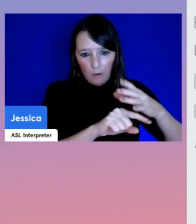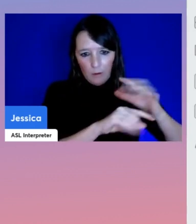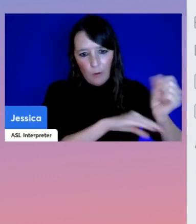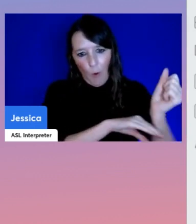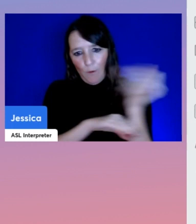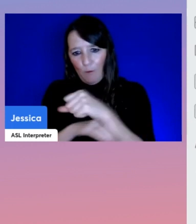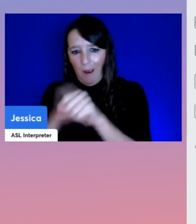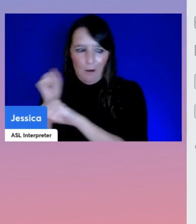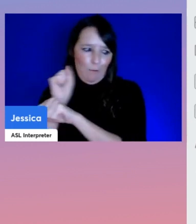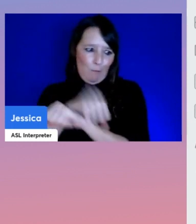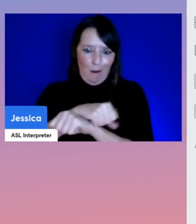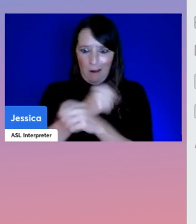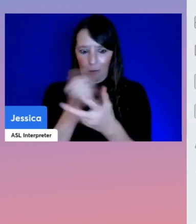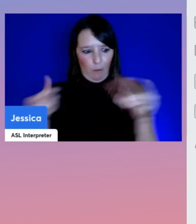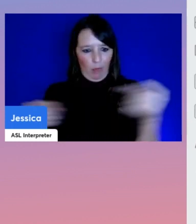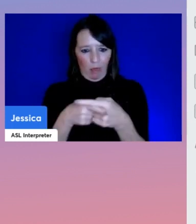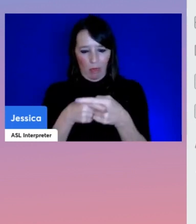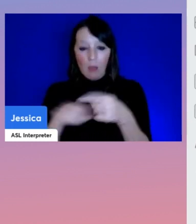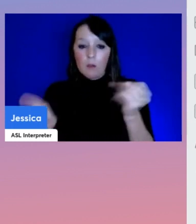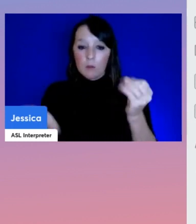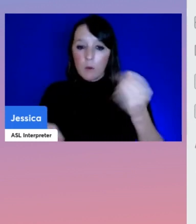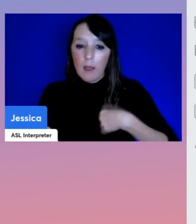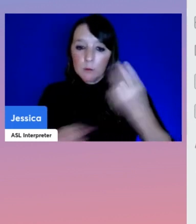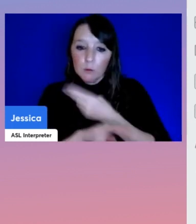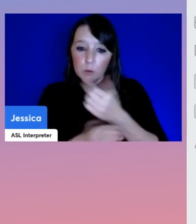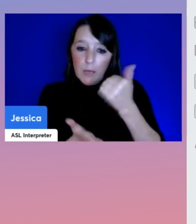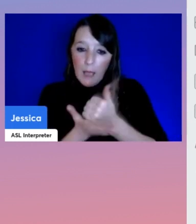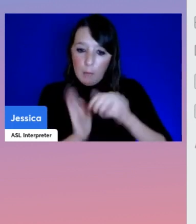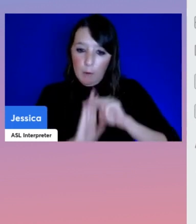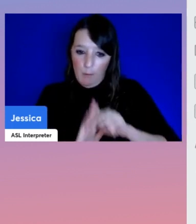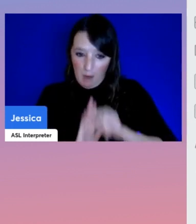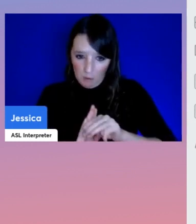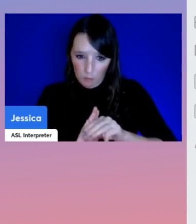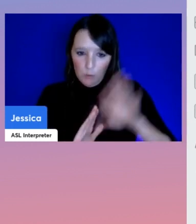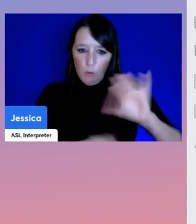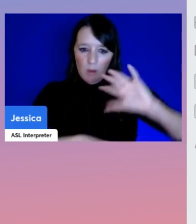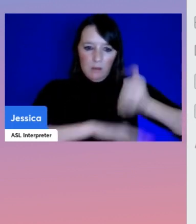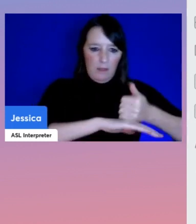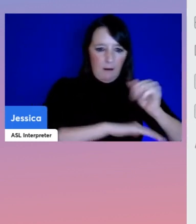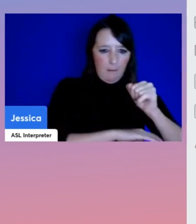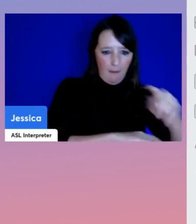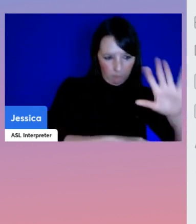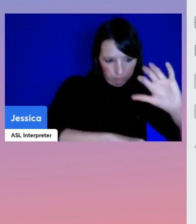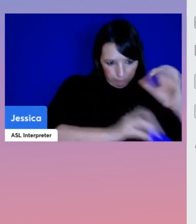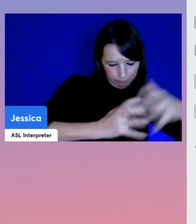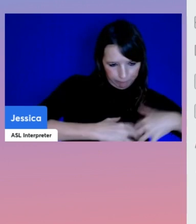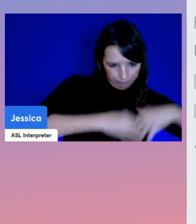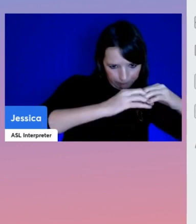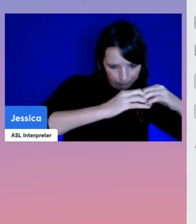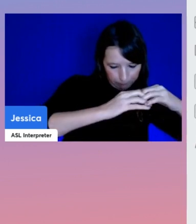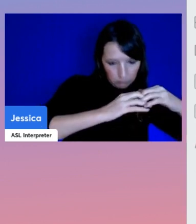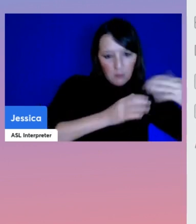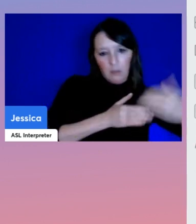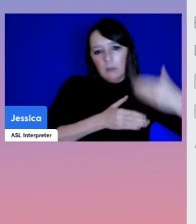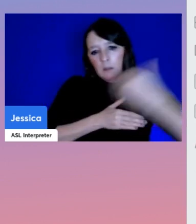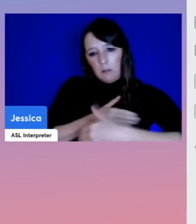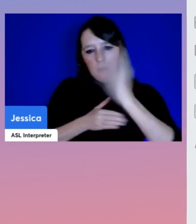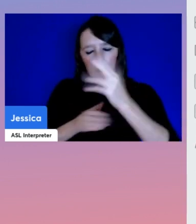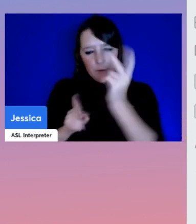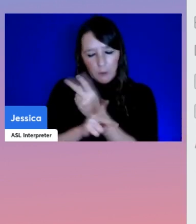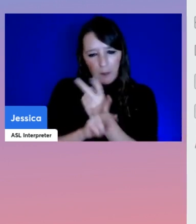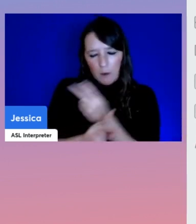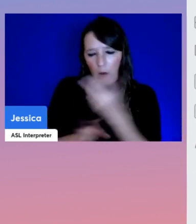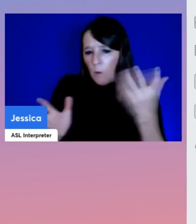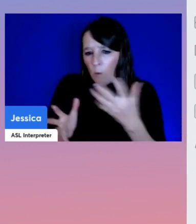other. So I'm using a helper module that sets up 2 applications. Next up, I want to figure out what is